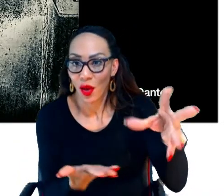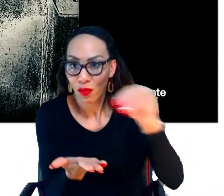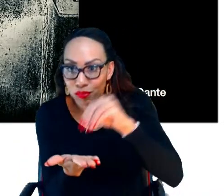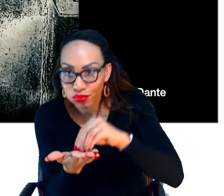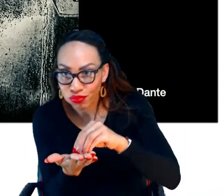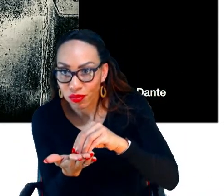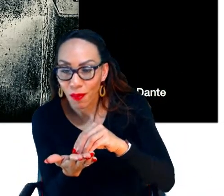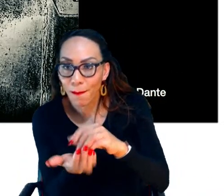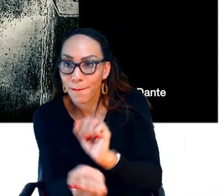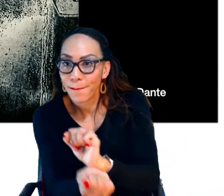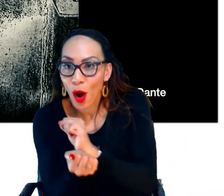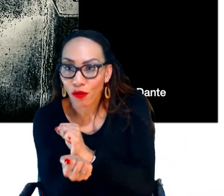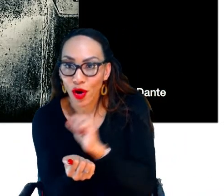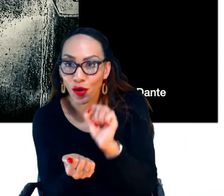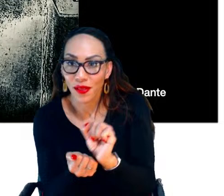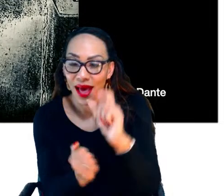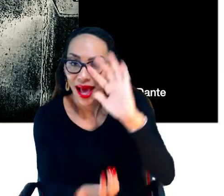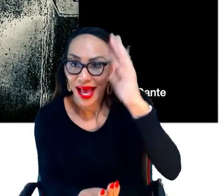bit like